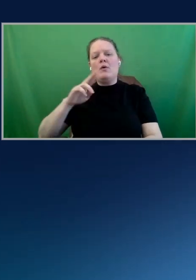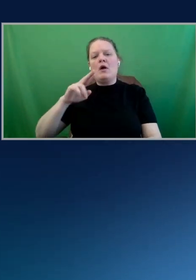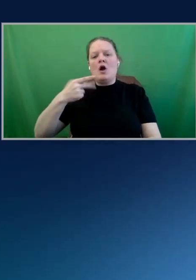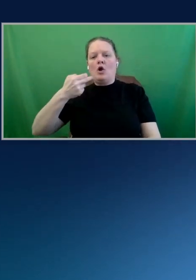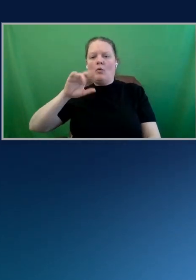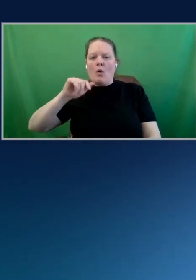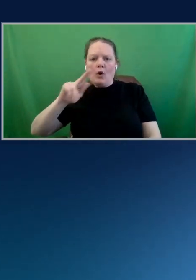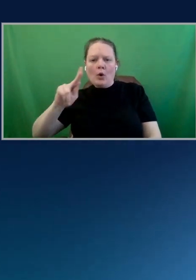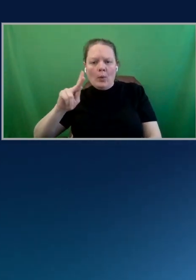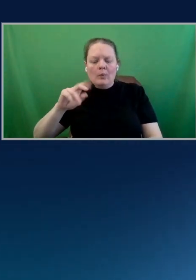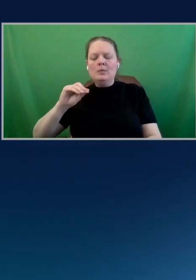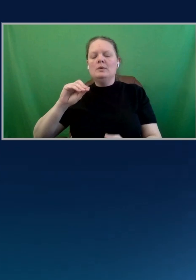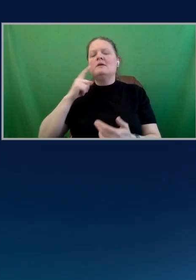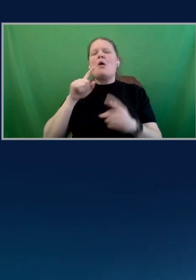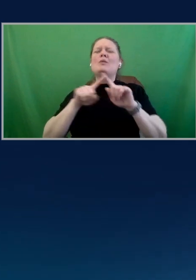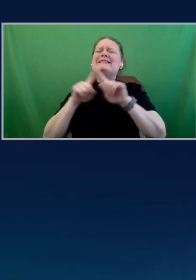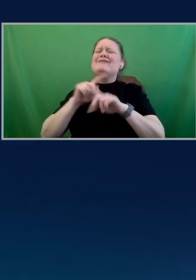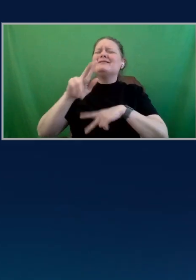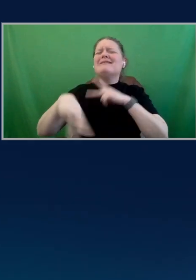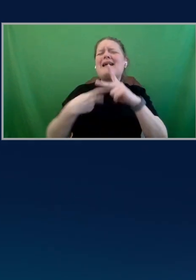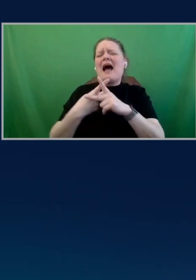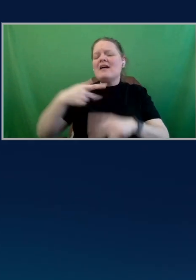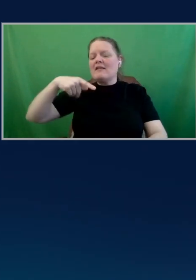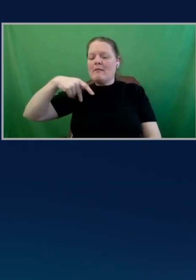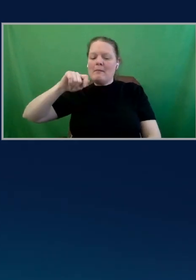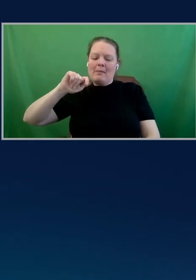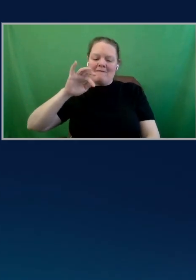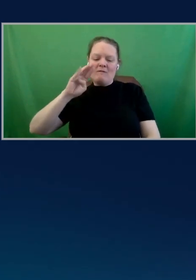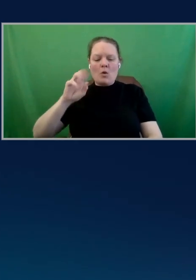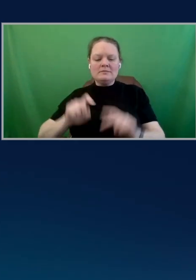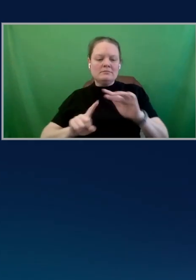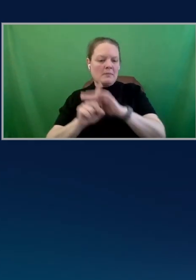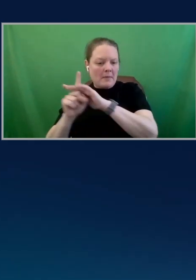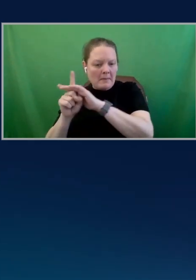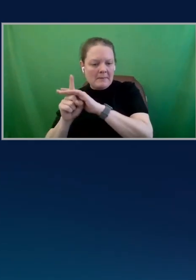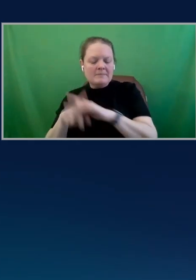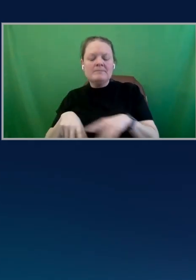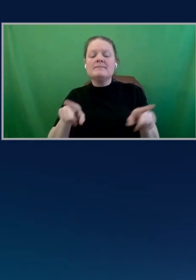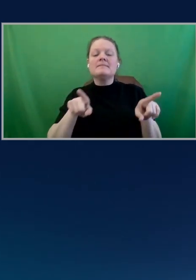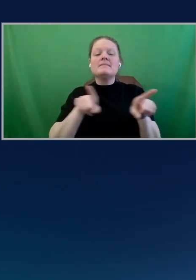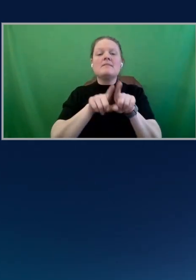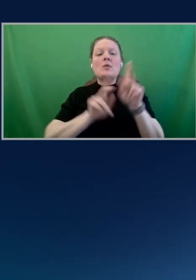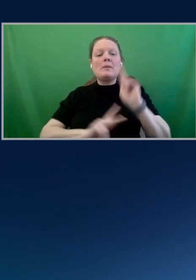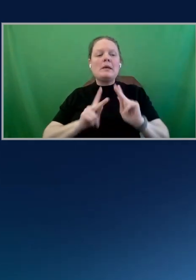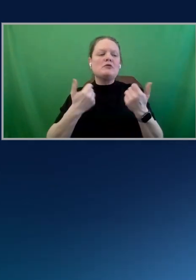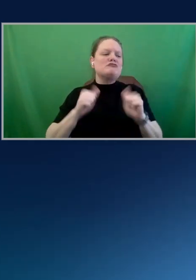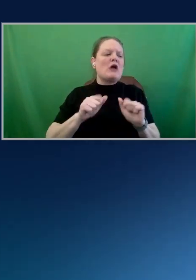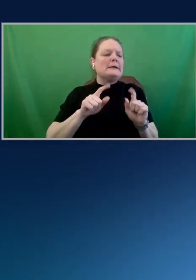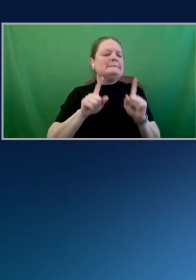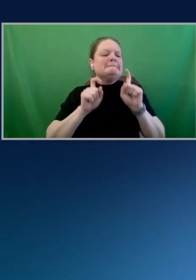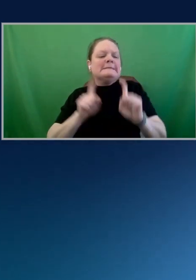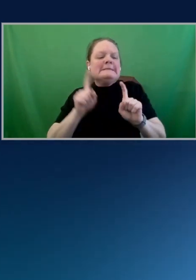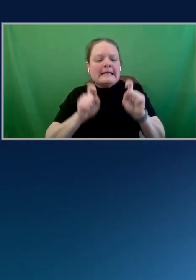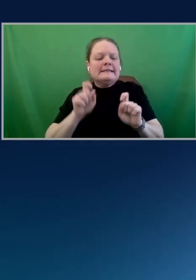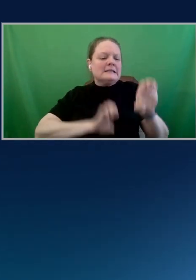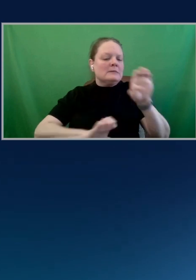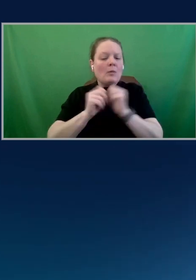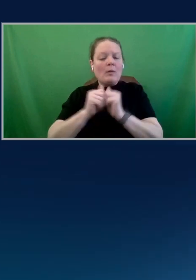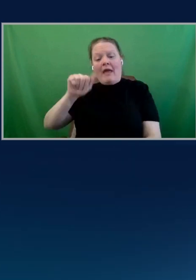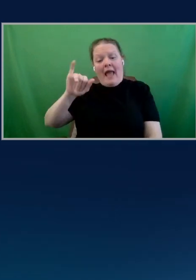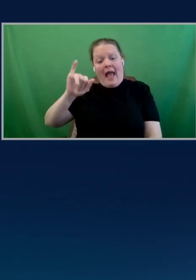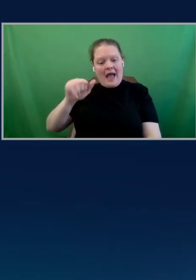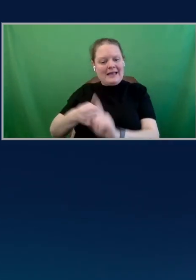whole bunch of different flavors of platforms around the scene. And then we also see people who are trying to experiment with AI as its own version of